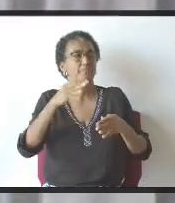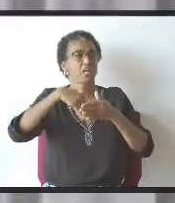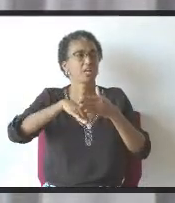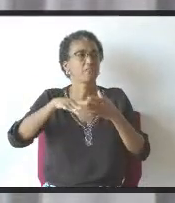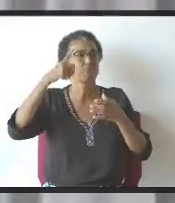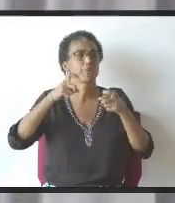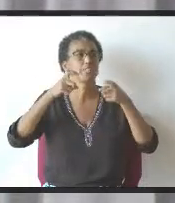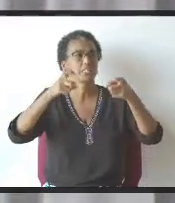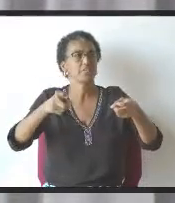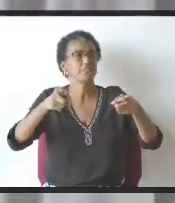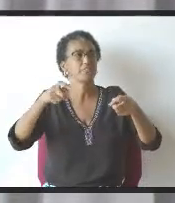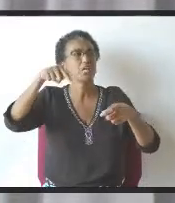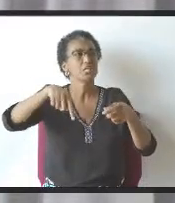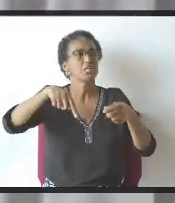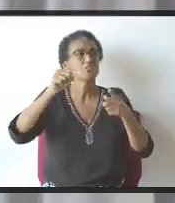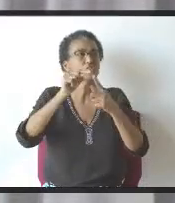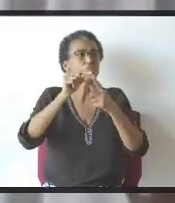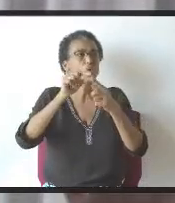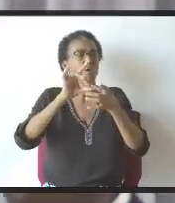Lord.